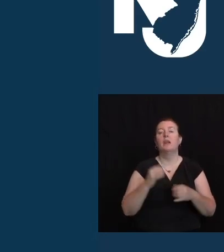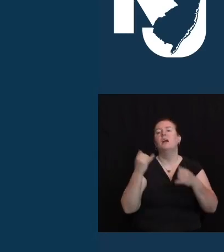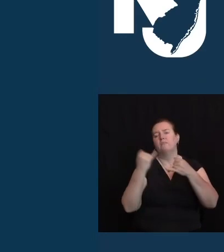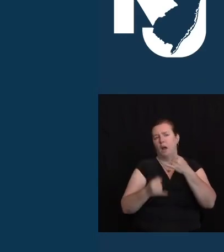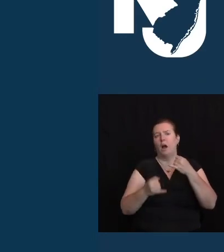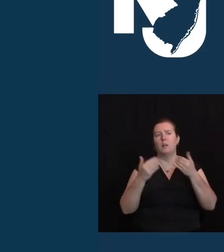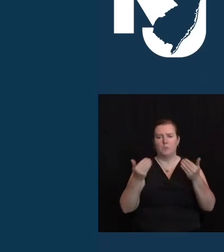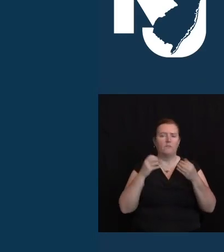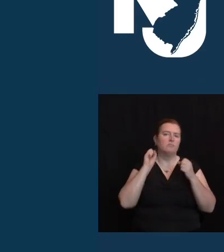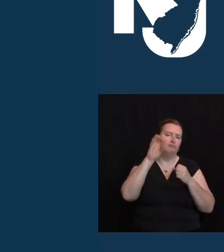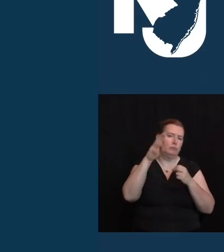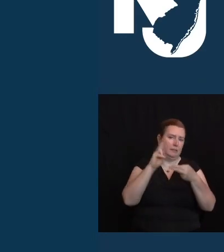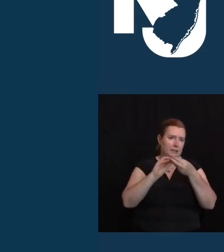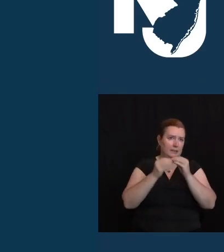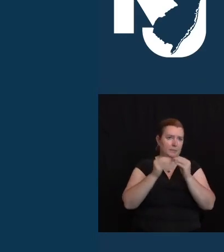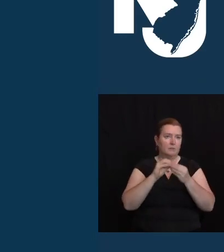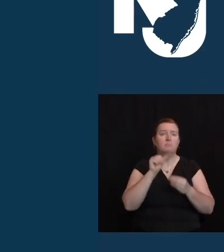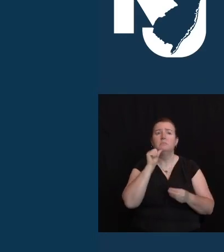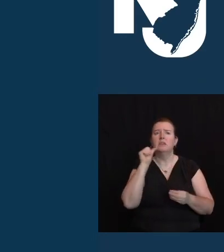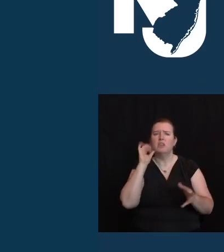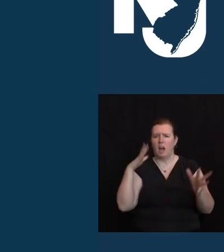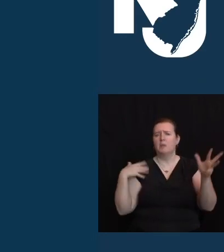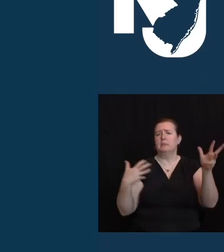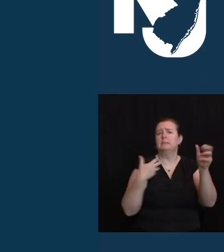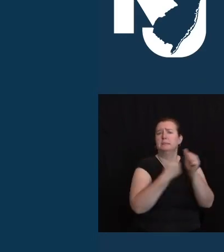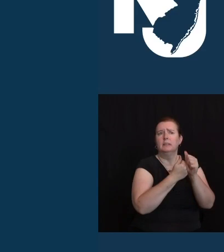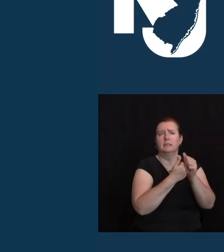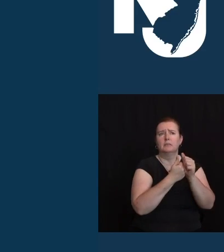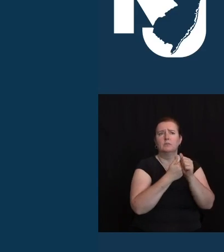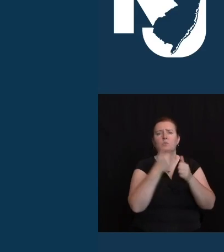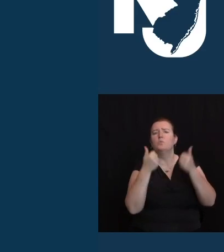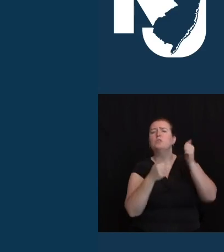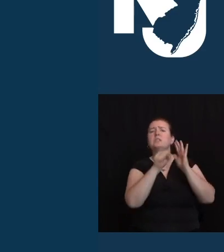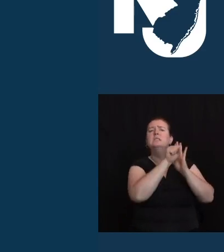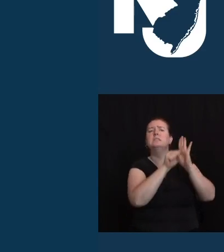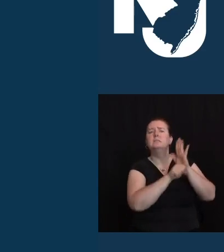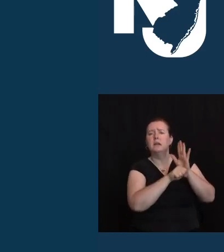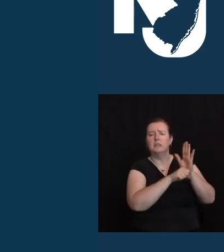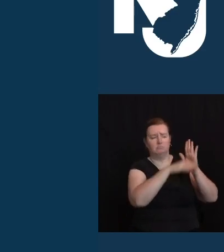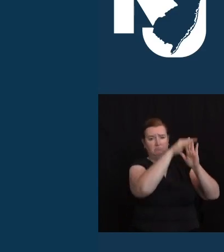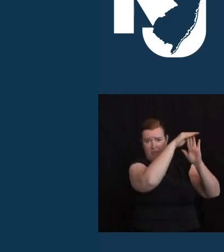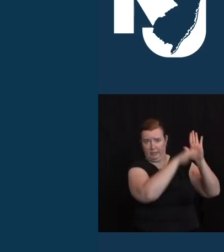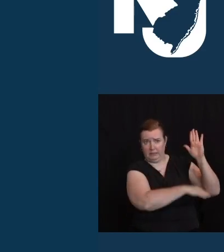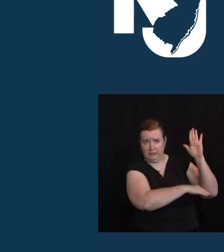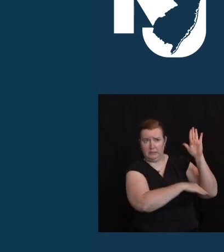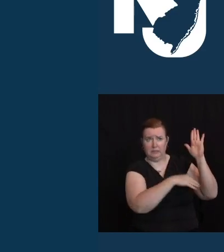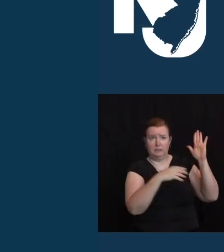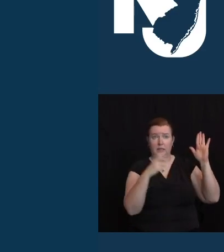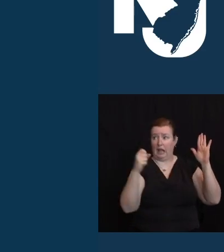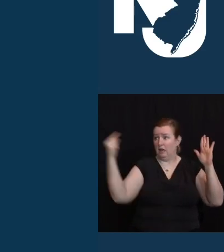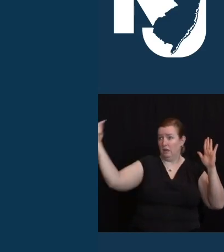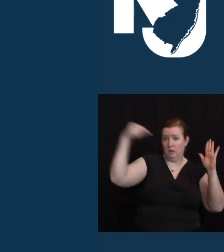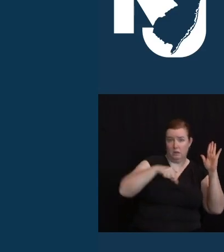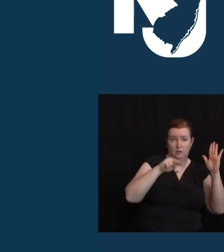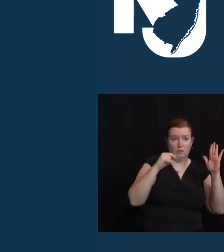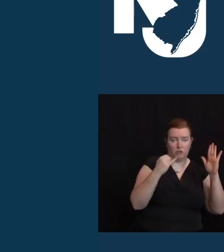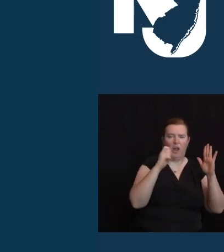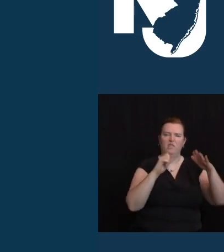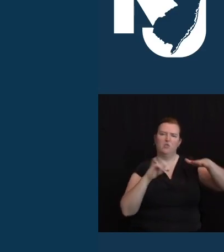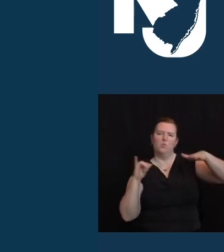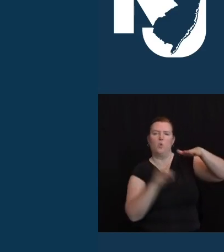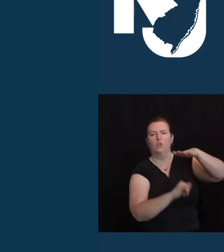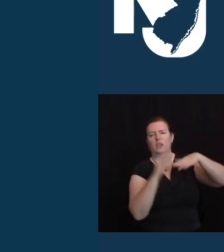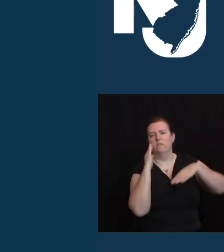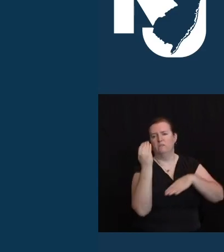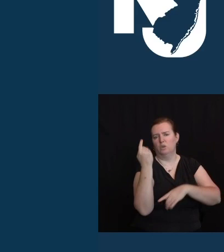numbers, yesterday we updated the list of states from which travelers to New Jersey are advised to self-quarantine for 14 days.